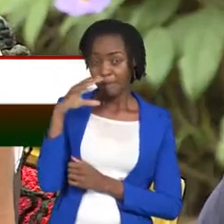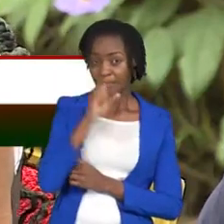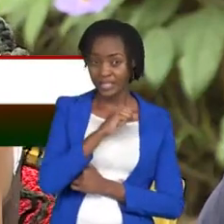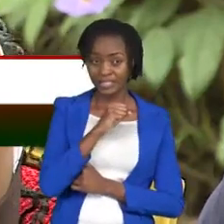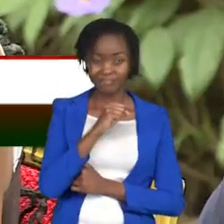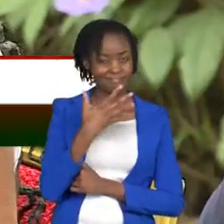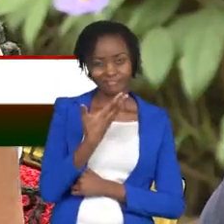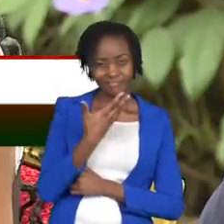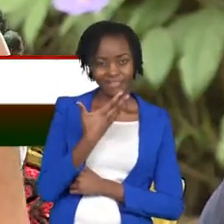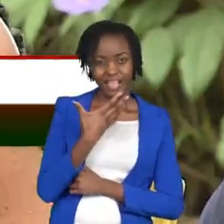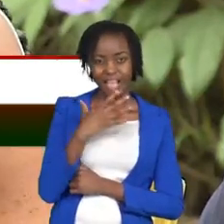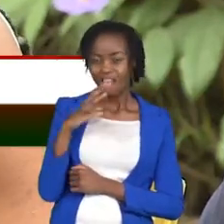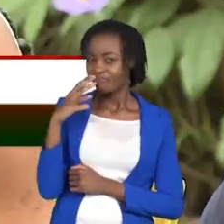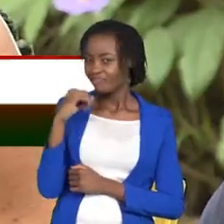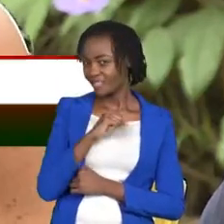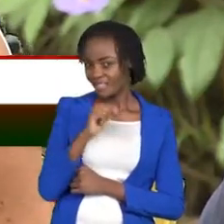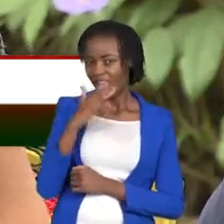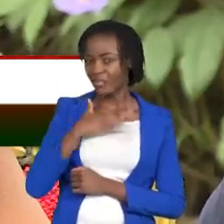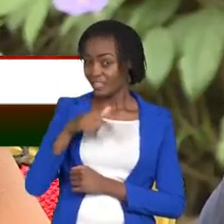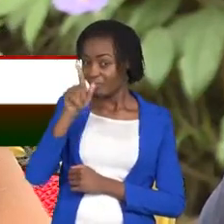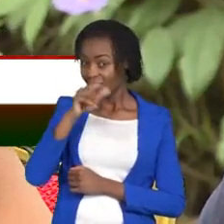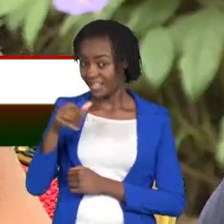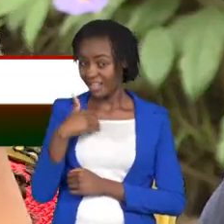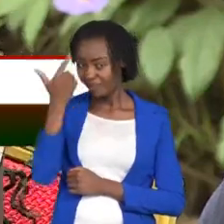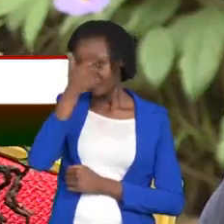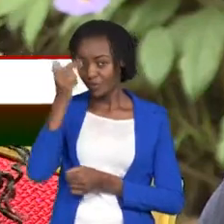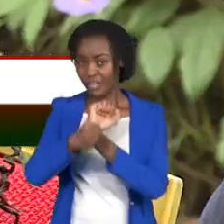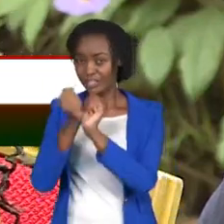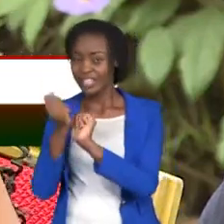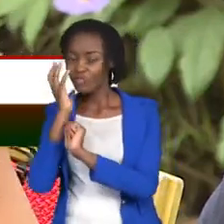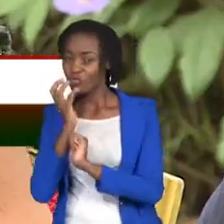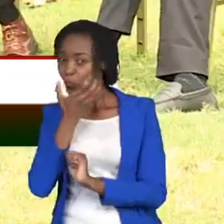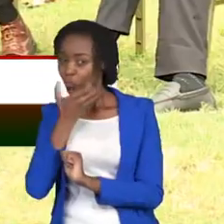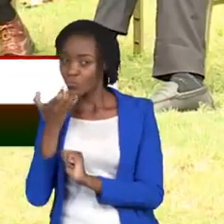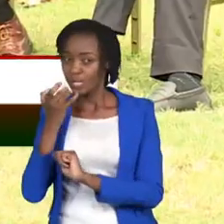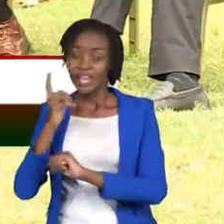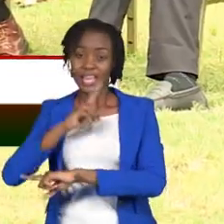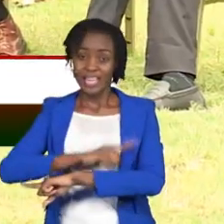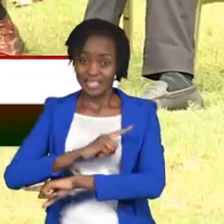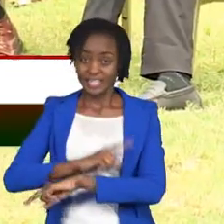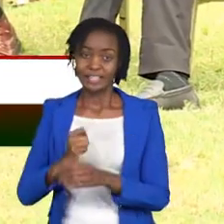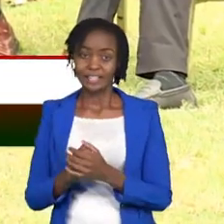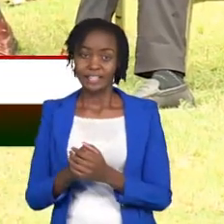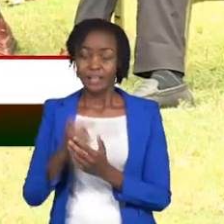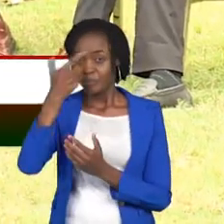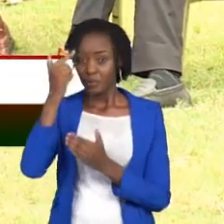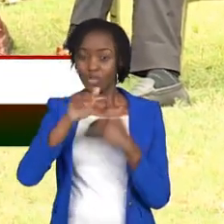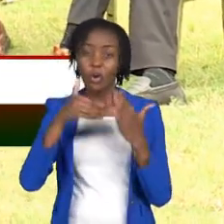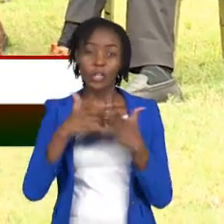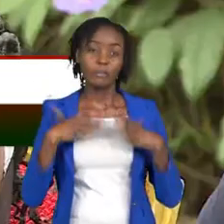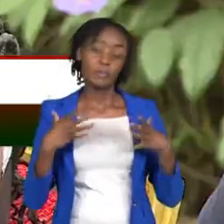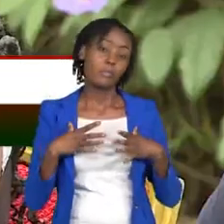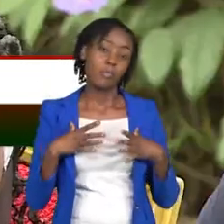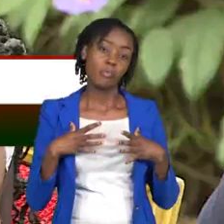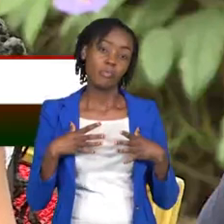name, sorry to say, but this is what I feel, and we really missed it, because right now everyone wants to be called a Shujaa. That